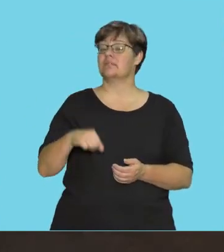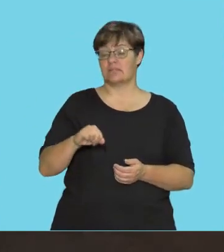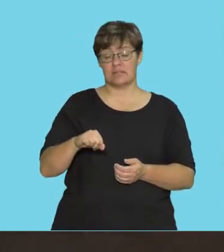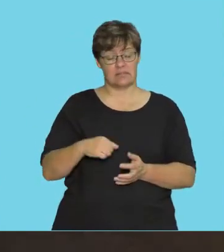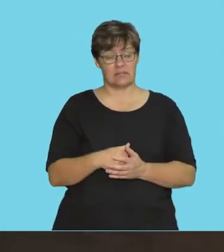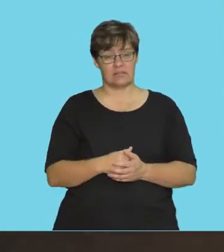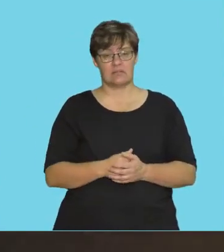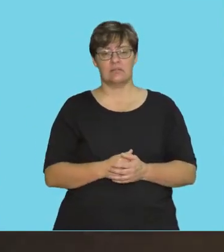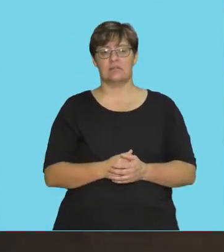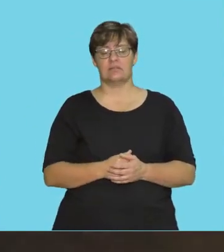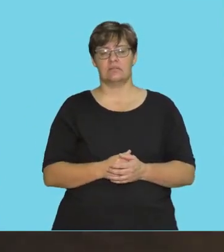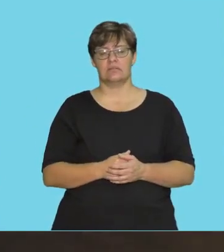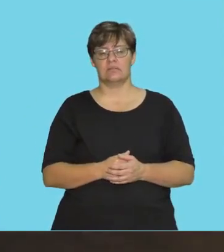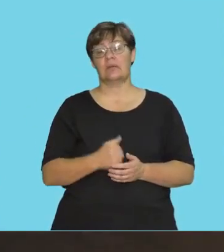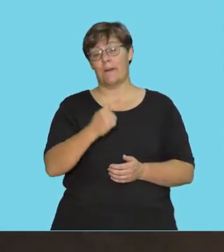Yes.